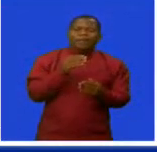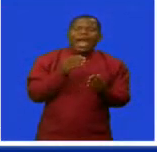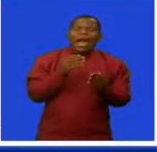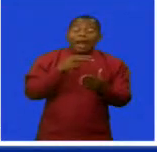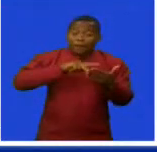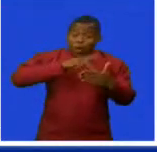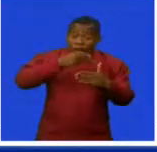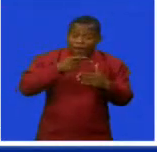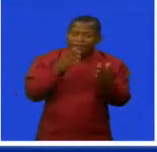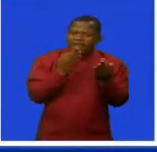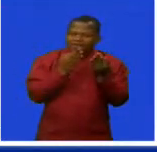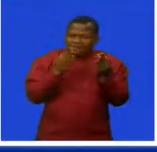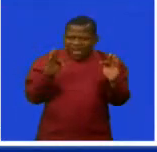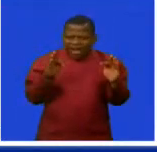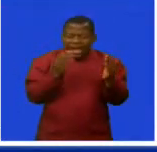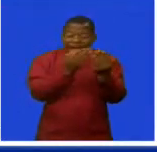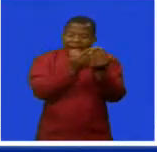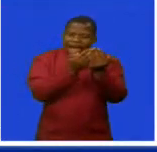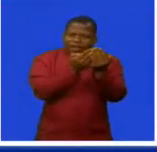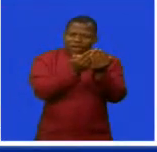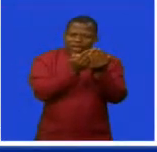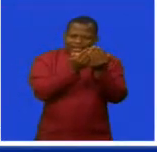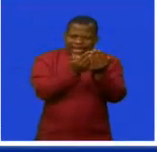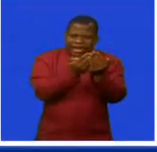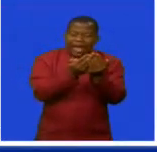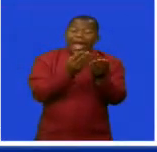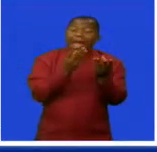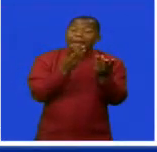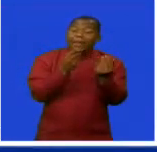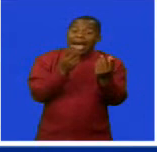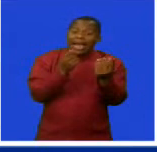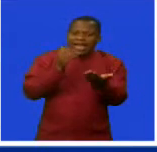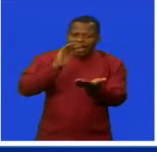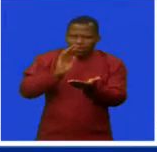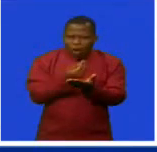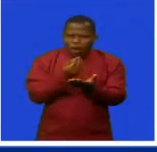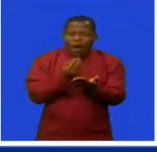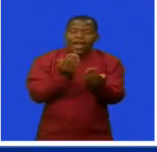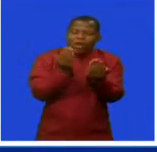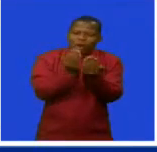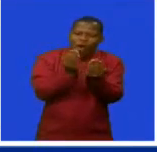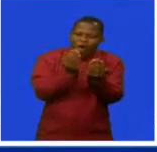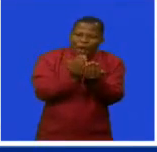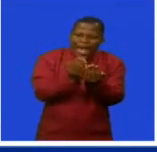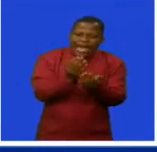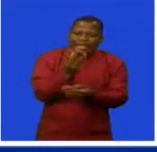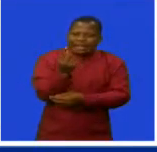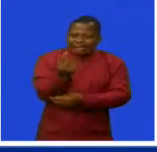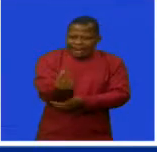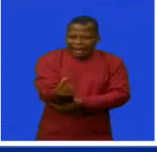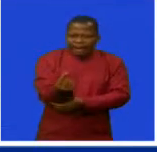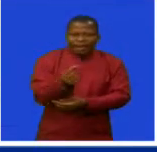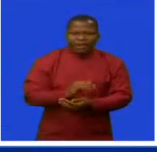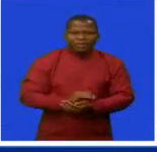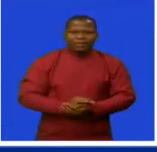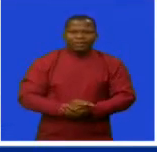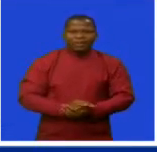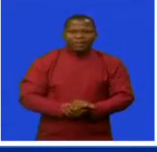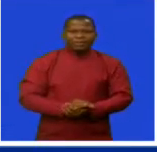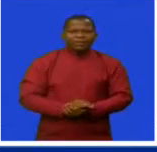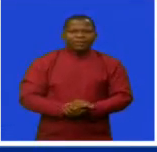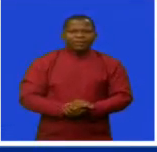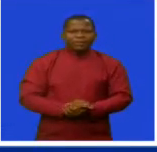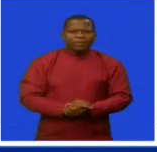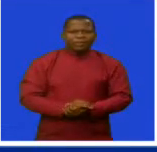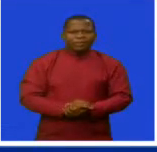Of the children in the school, and there are no prospectors. The money is